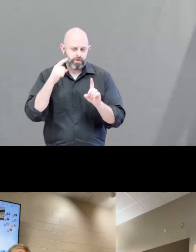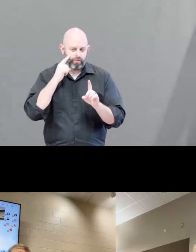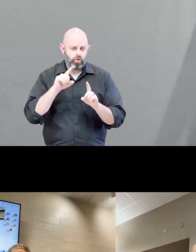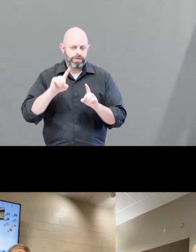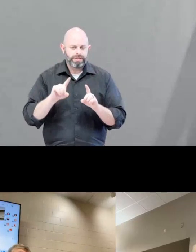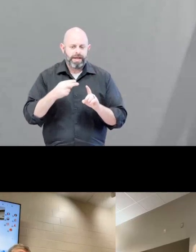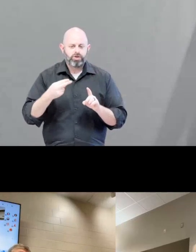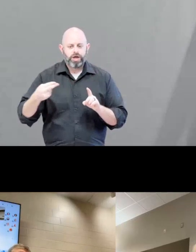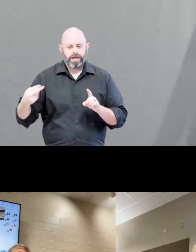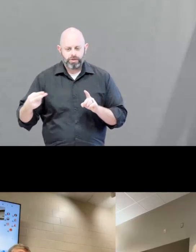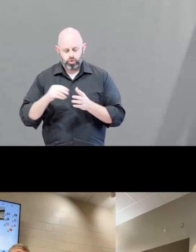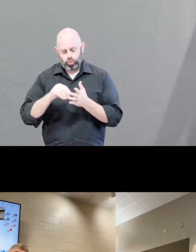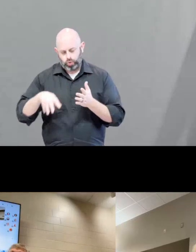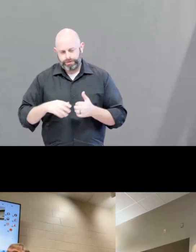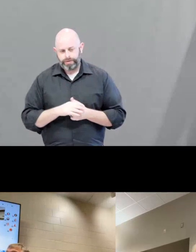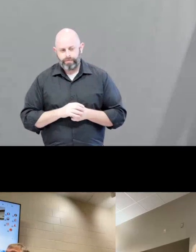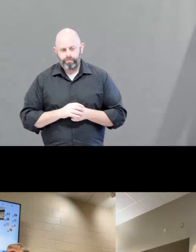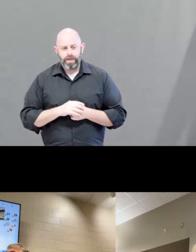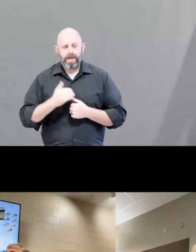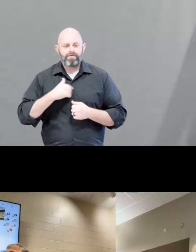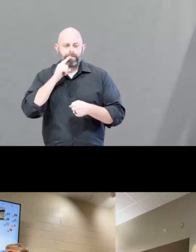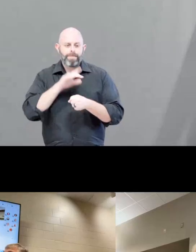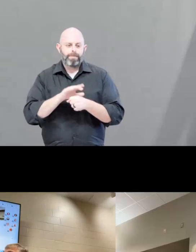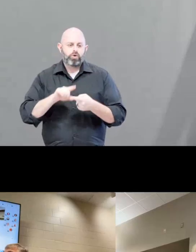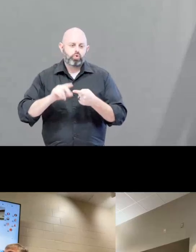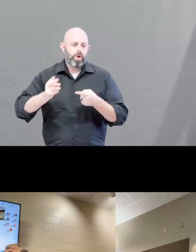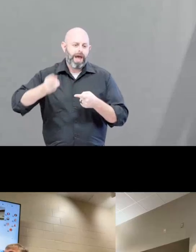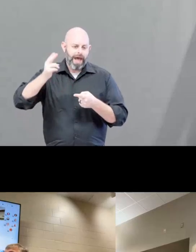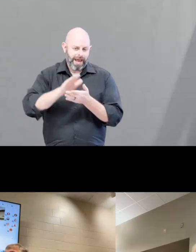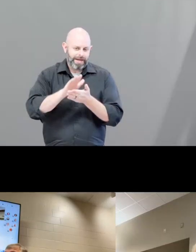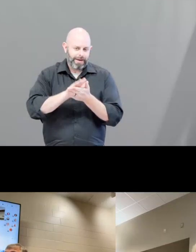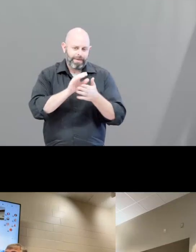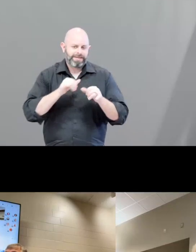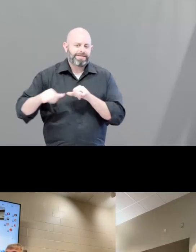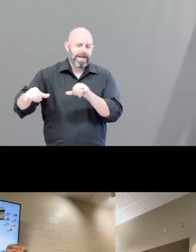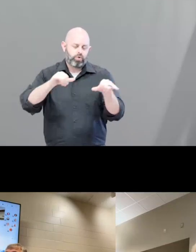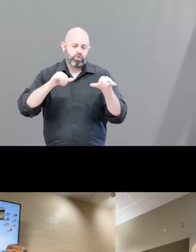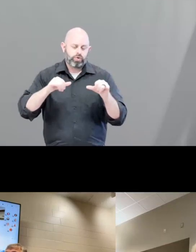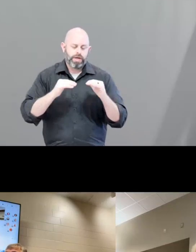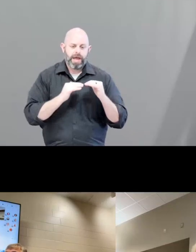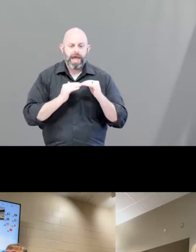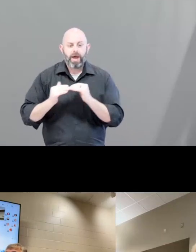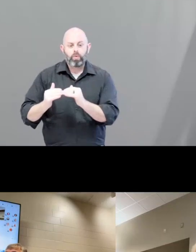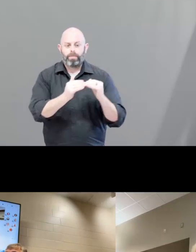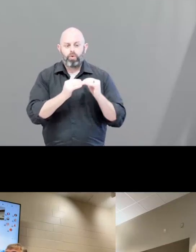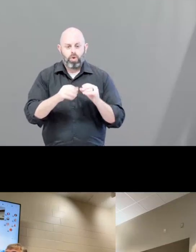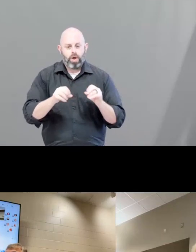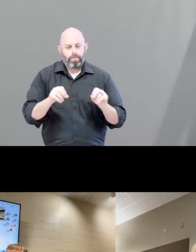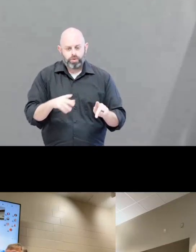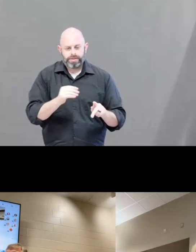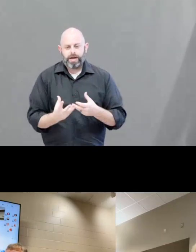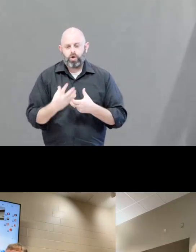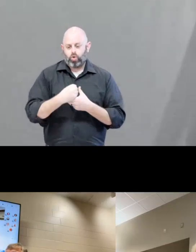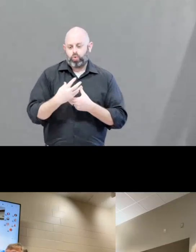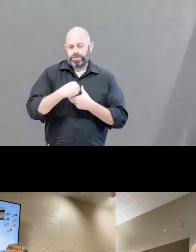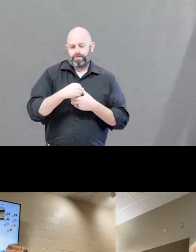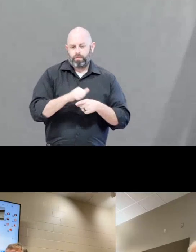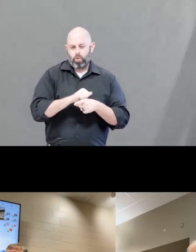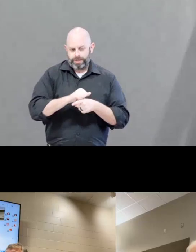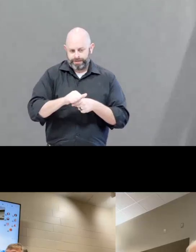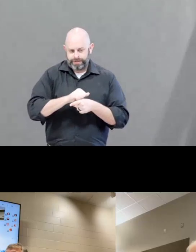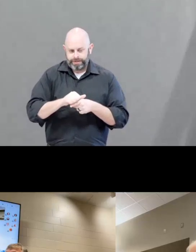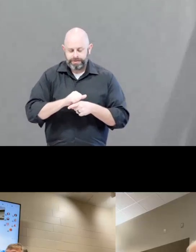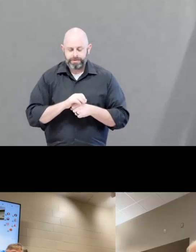DHH students. There's a commitment to high academic standards, equitable opportunities, and inclusive